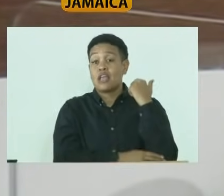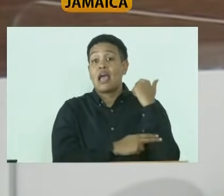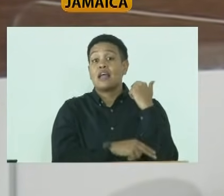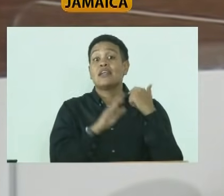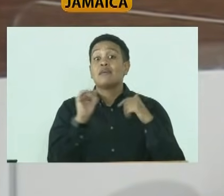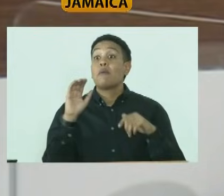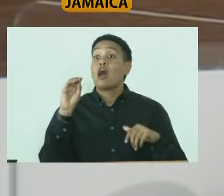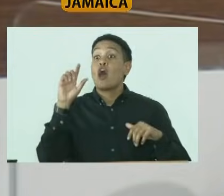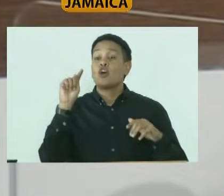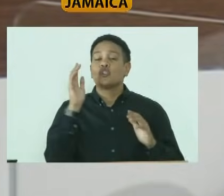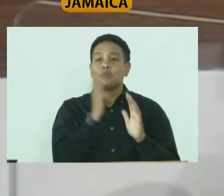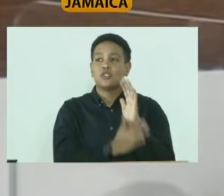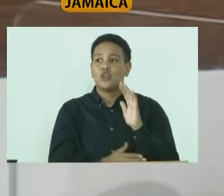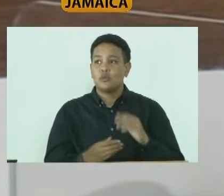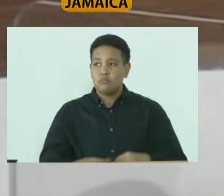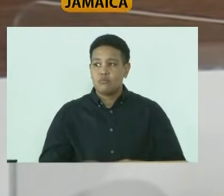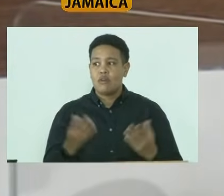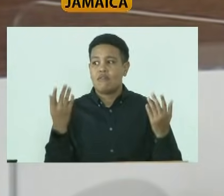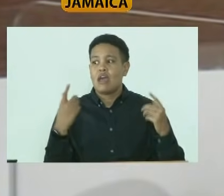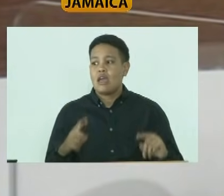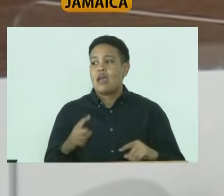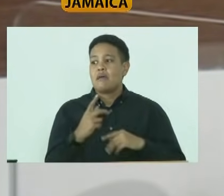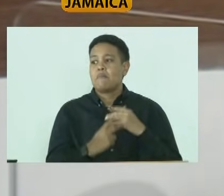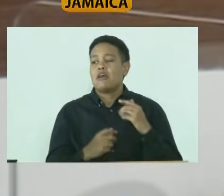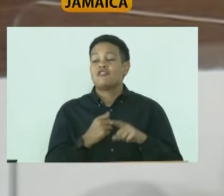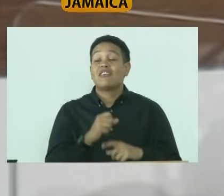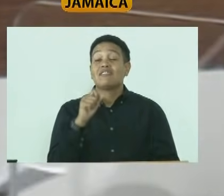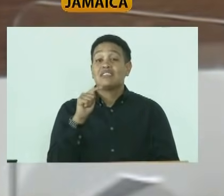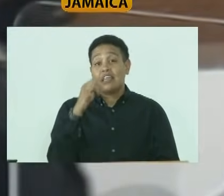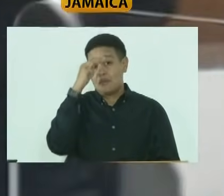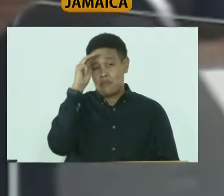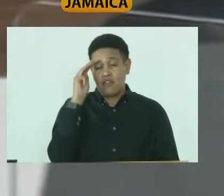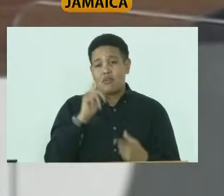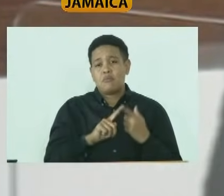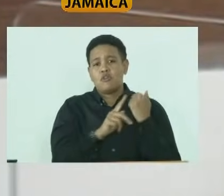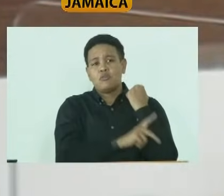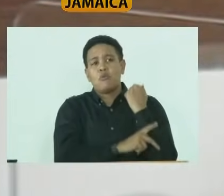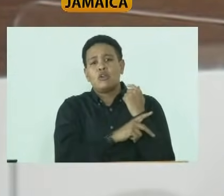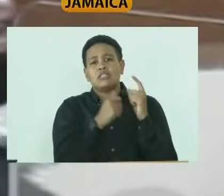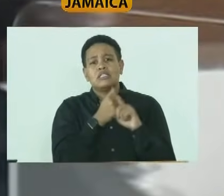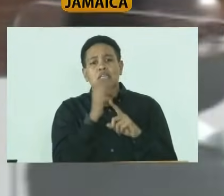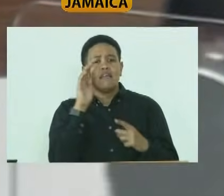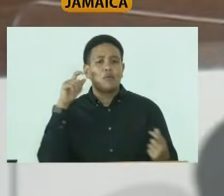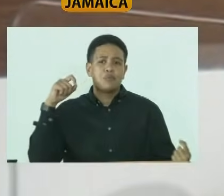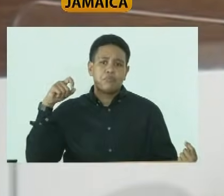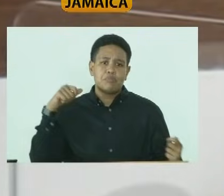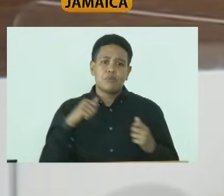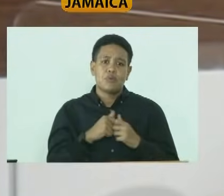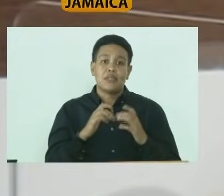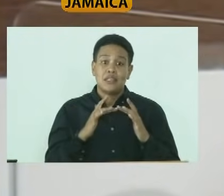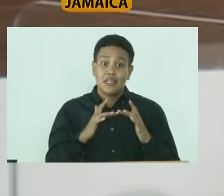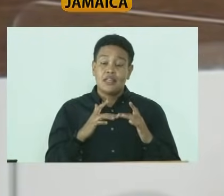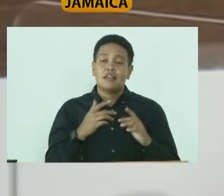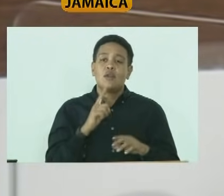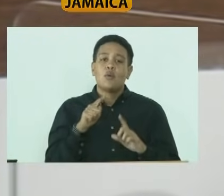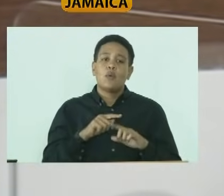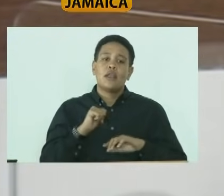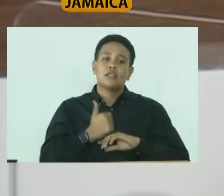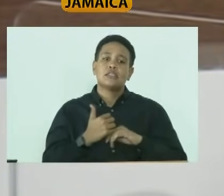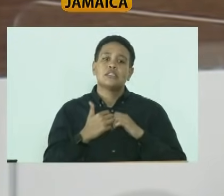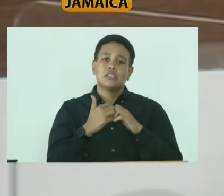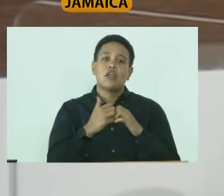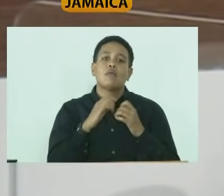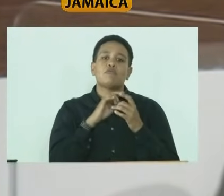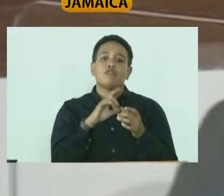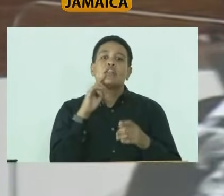of October this year. The parishes of St. Mary and Portland will be connected when the fiber optic cables are installed along